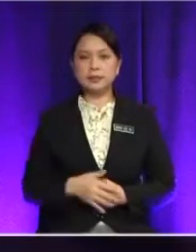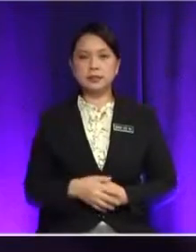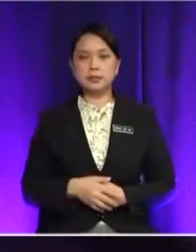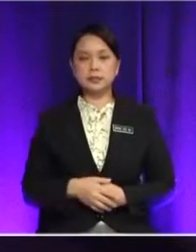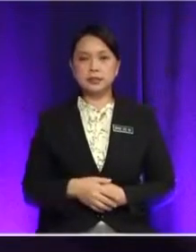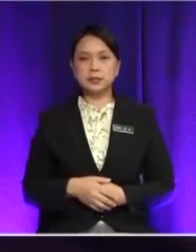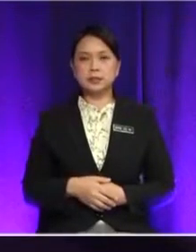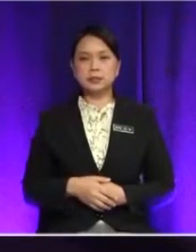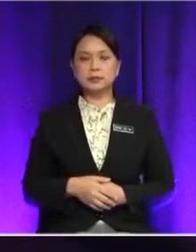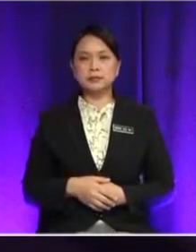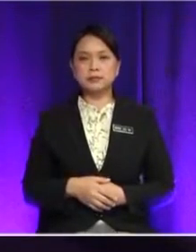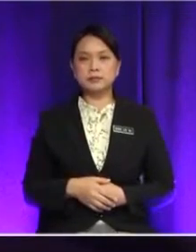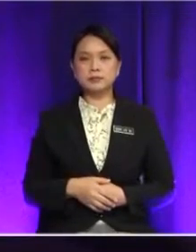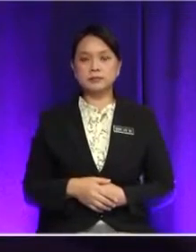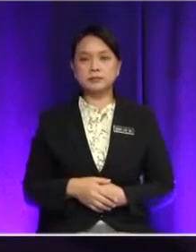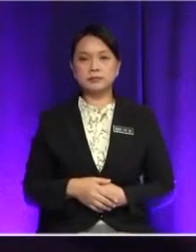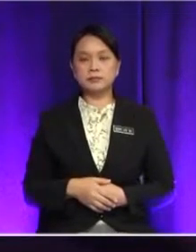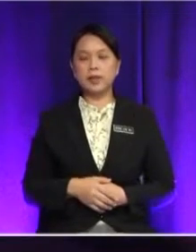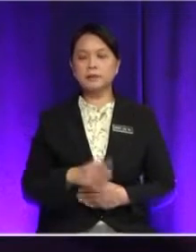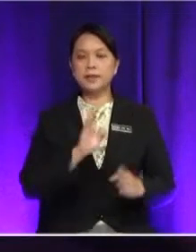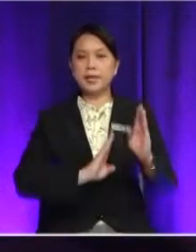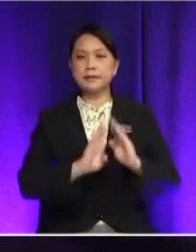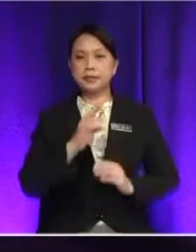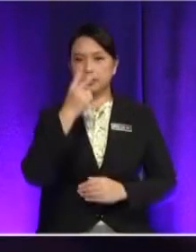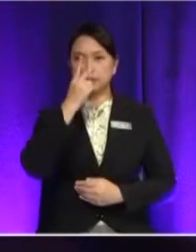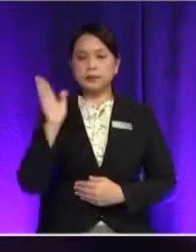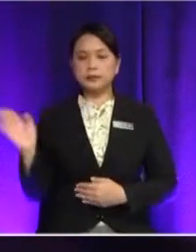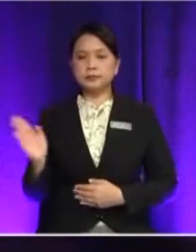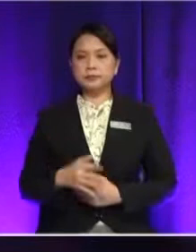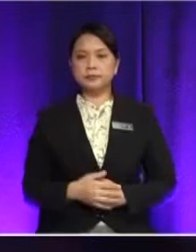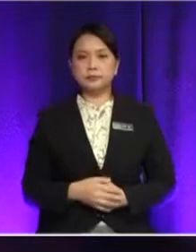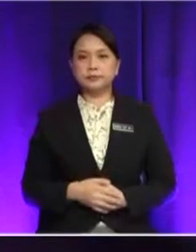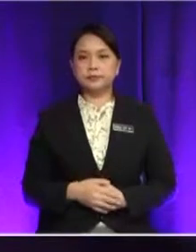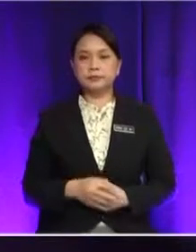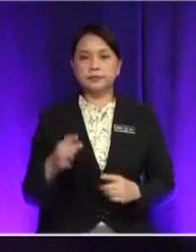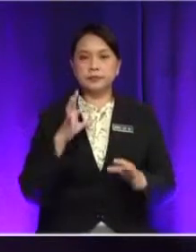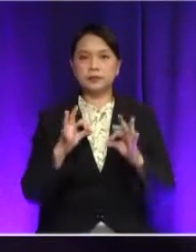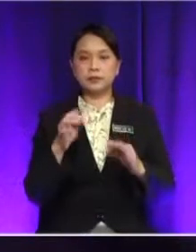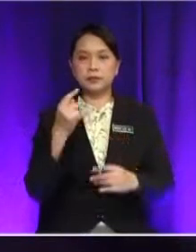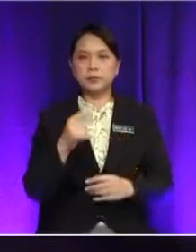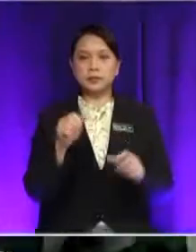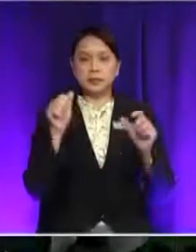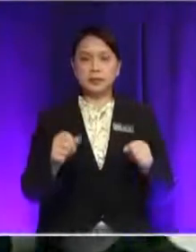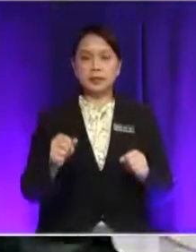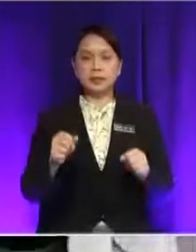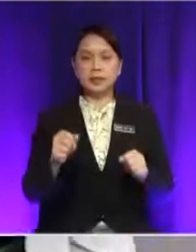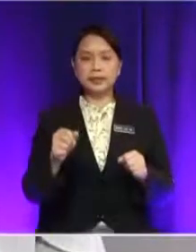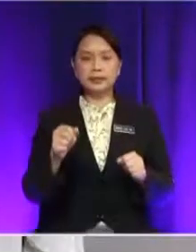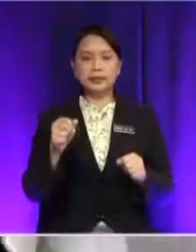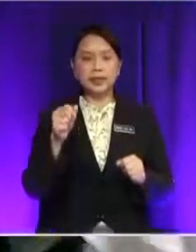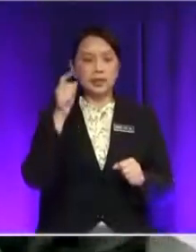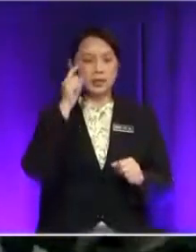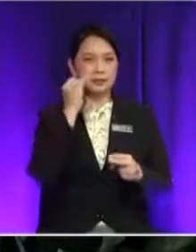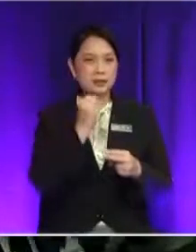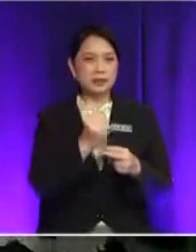said behavior. 1, 2, 3. Yes, behavior. Ah. So when they can identify the keywords, mm-hmm. now wait until they go